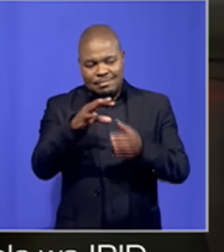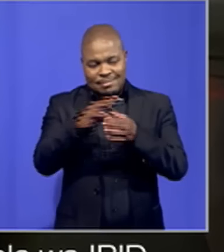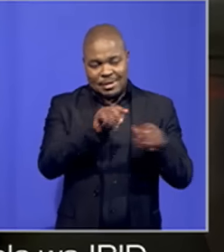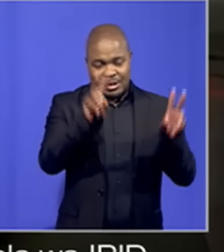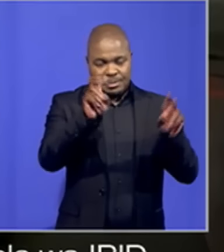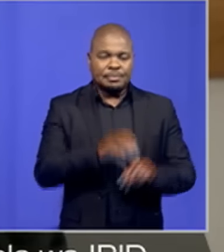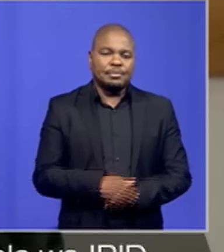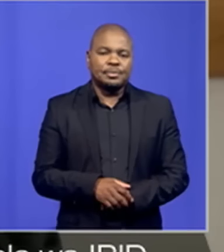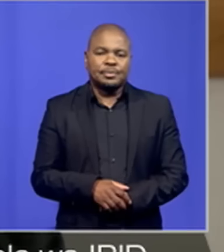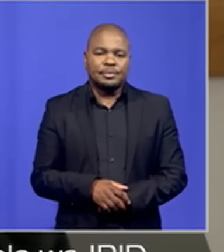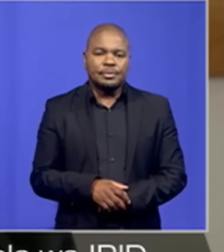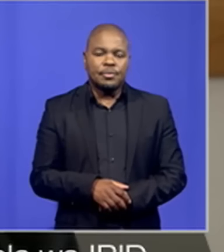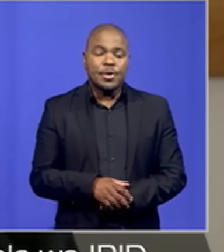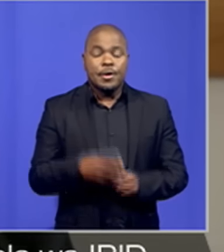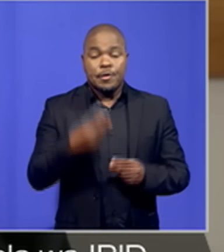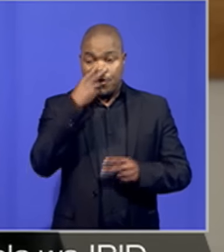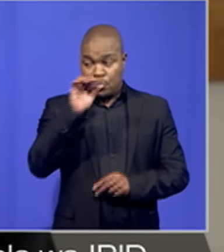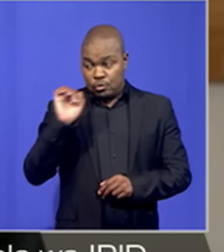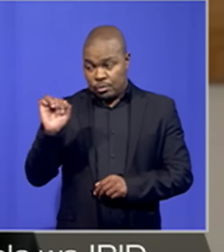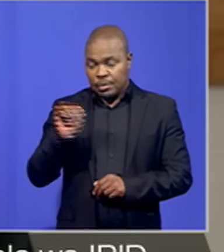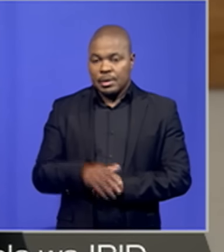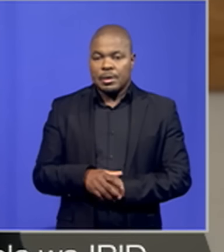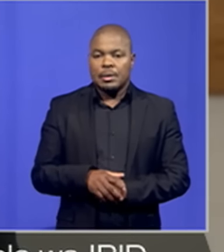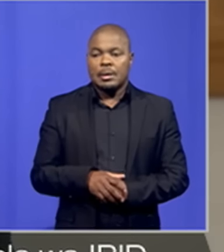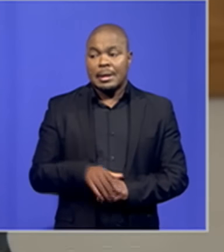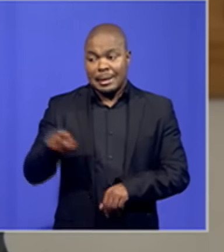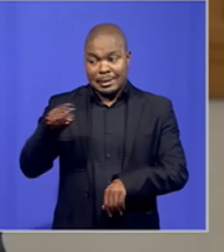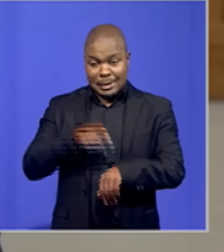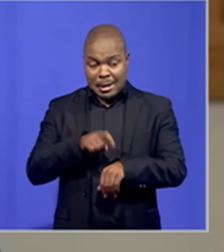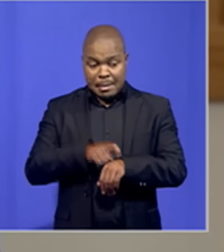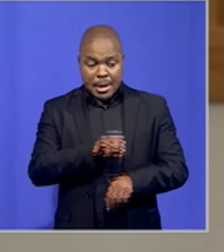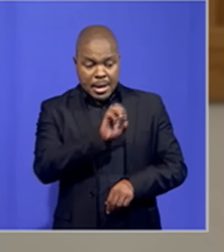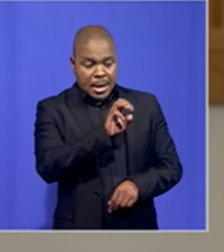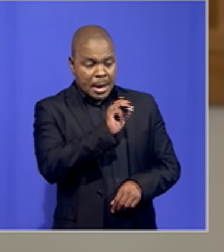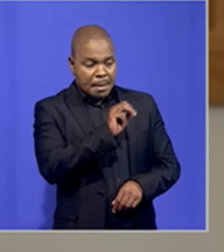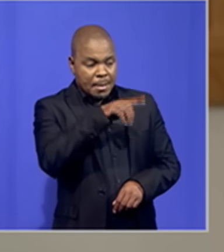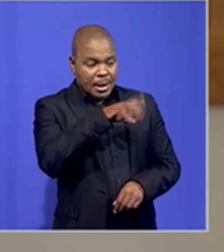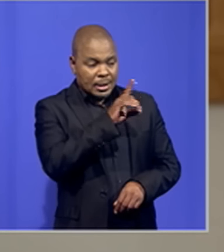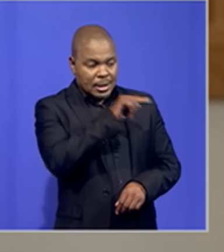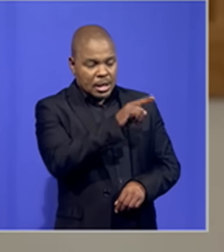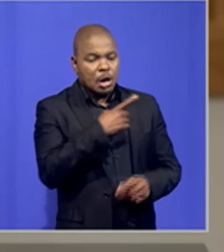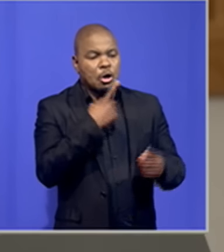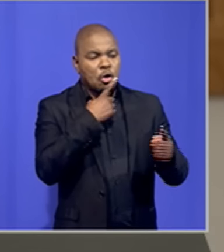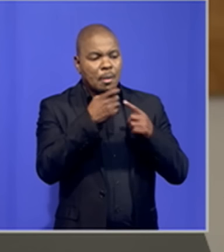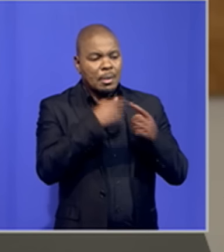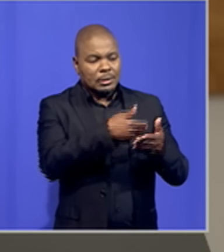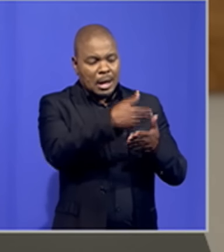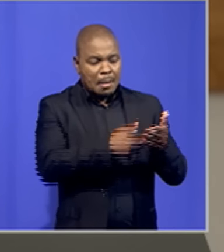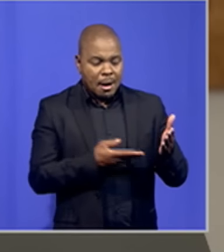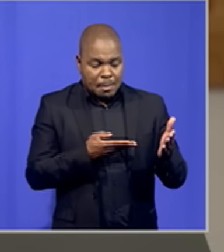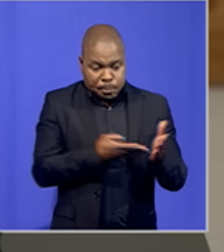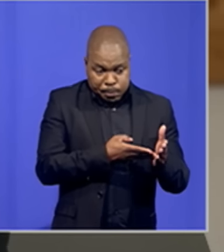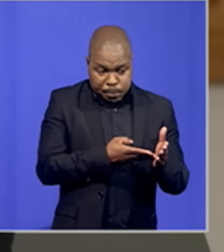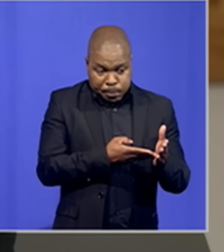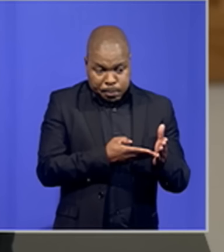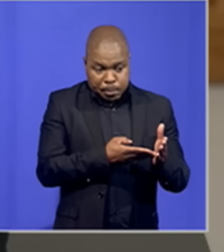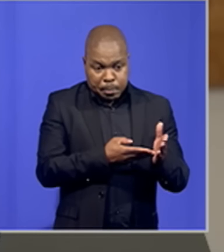view, considering that by that time EMPD was armed with the complainant statement made to